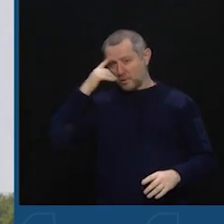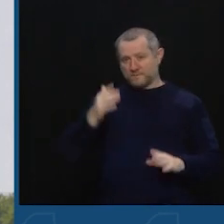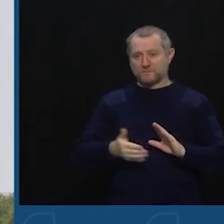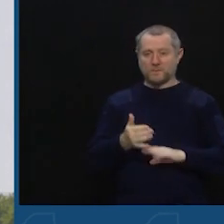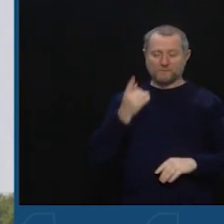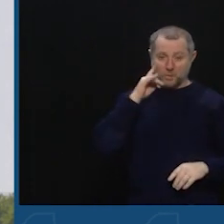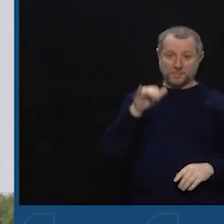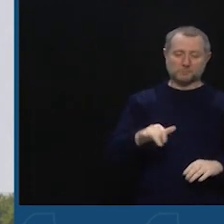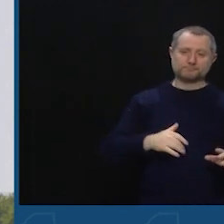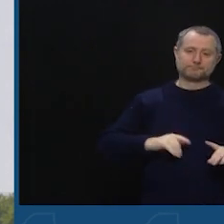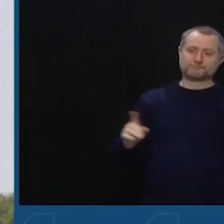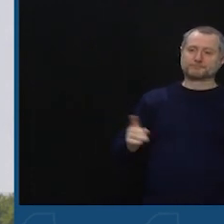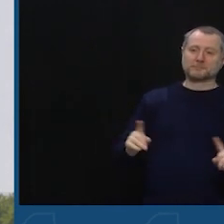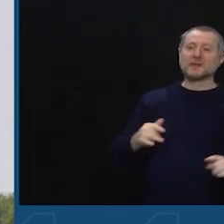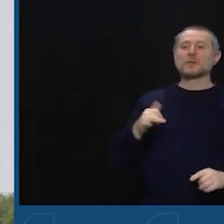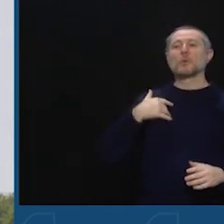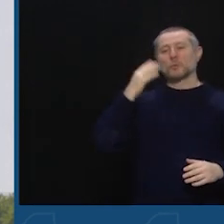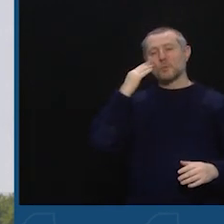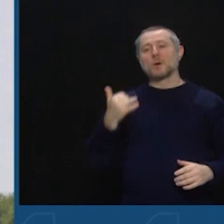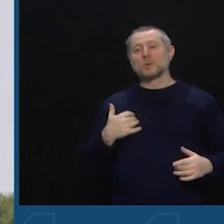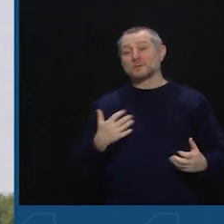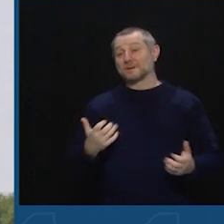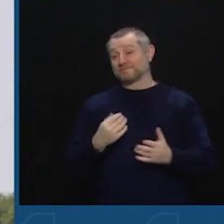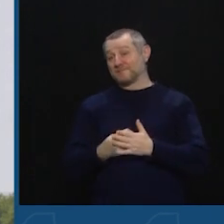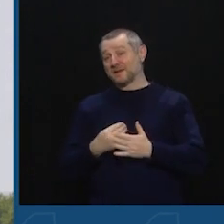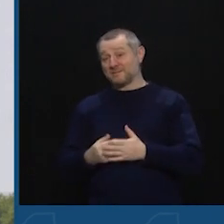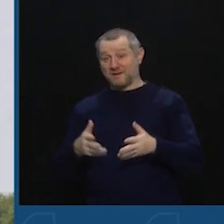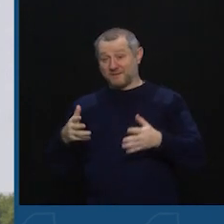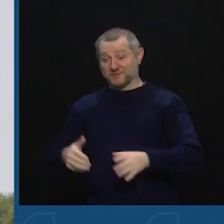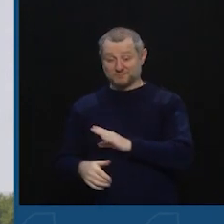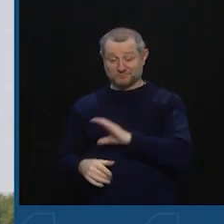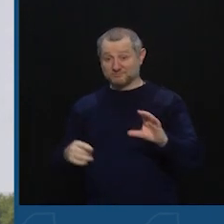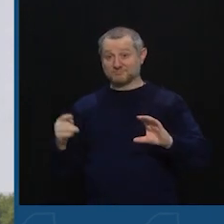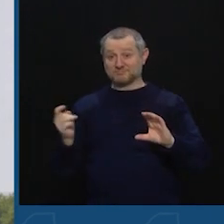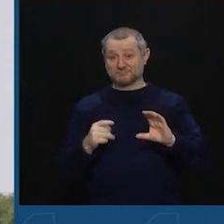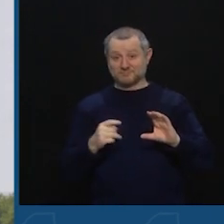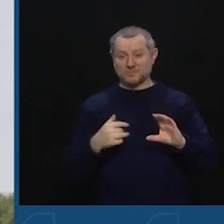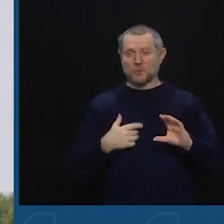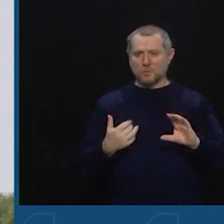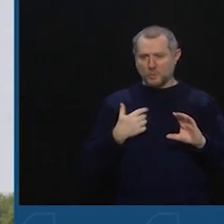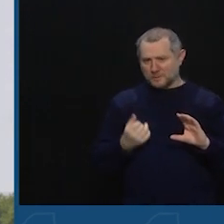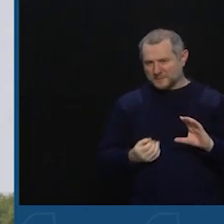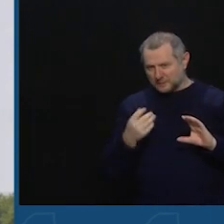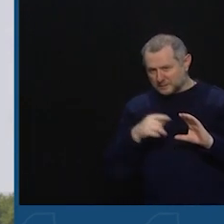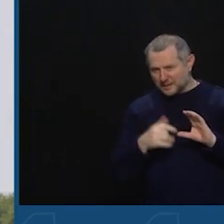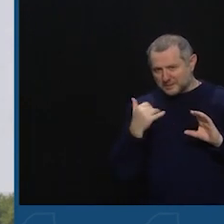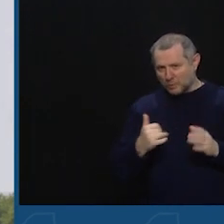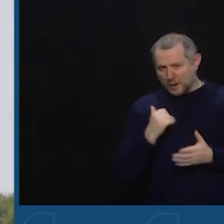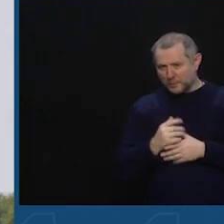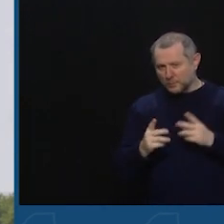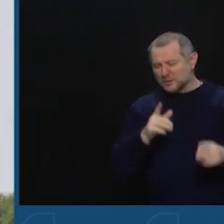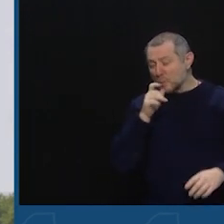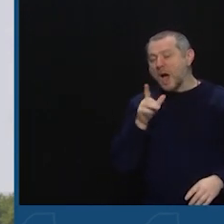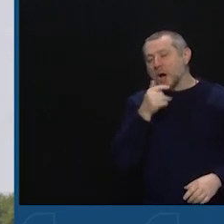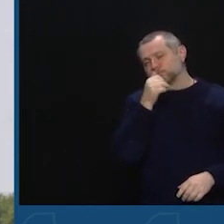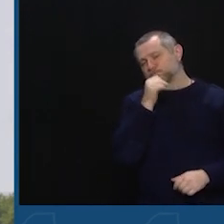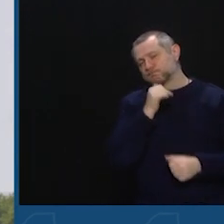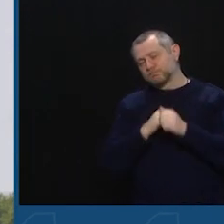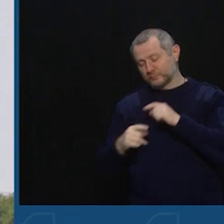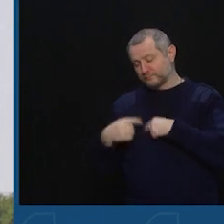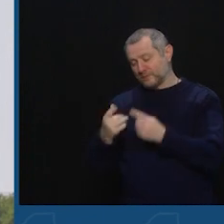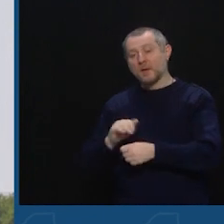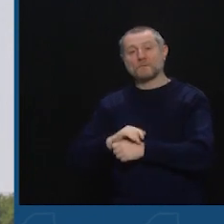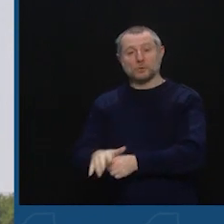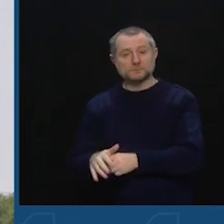is why we're taking our surplus dollars, spending money now to help people who've been hit hard by the pandemic,